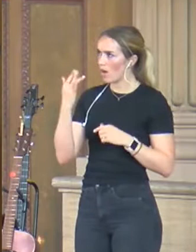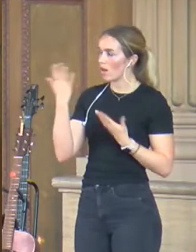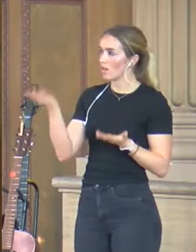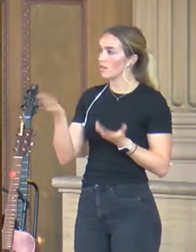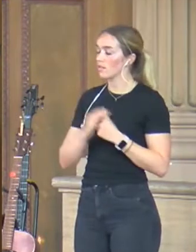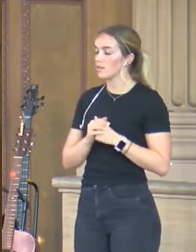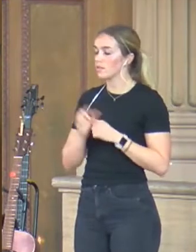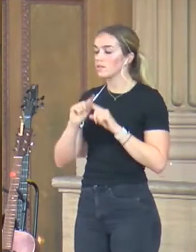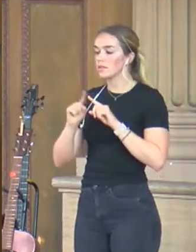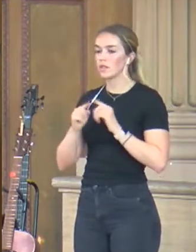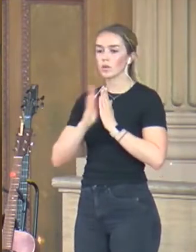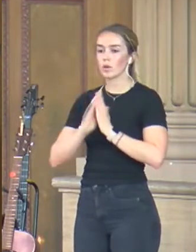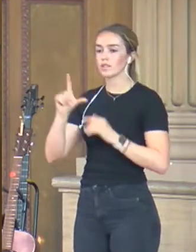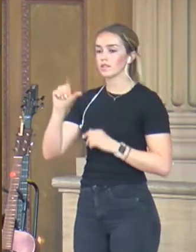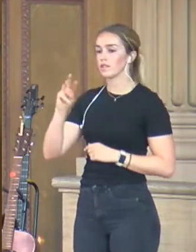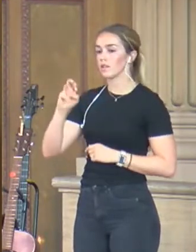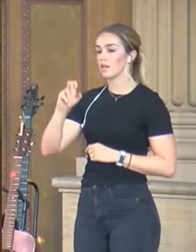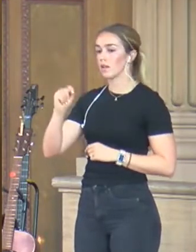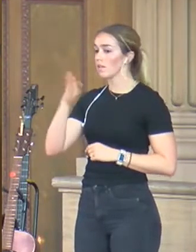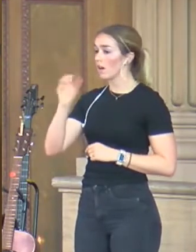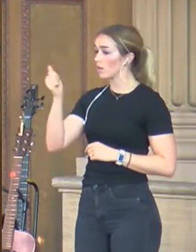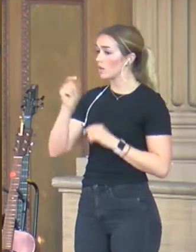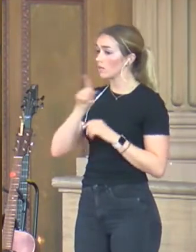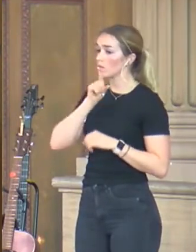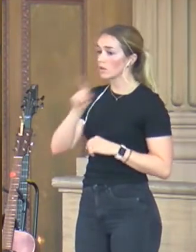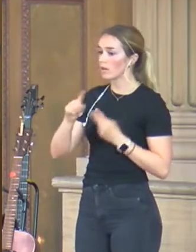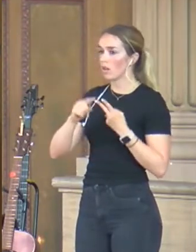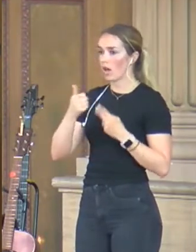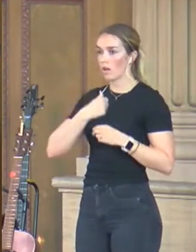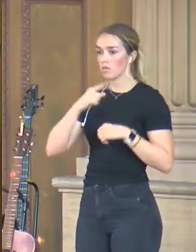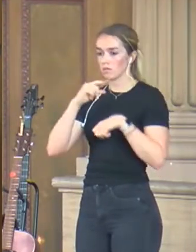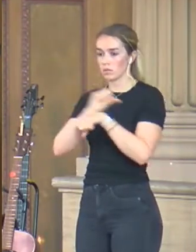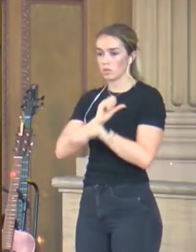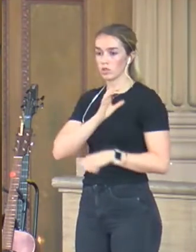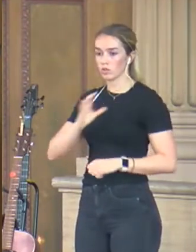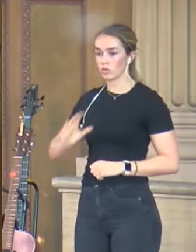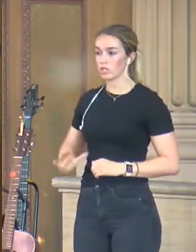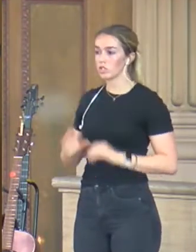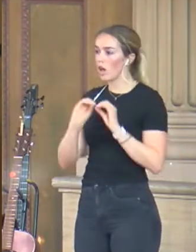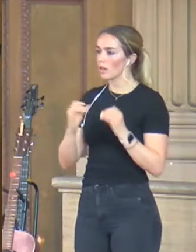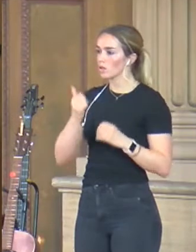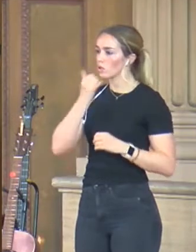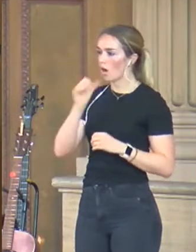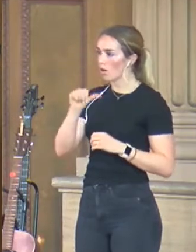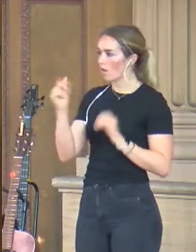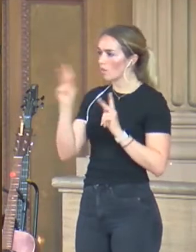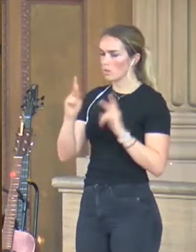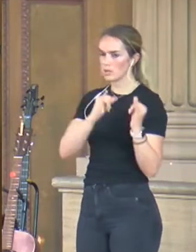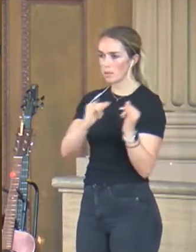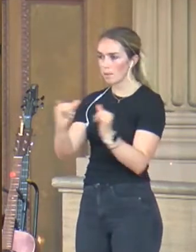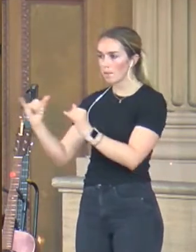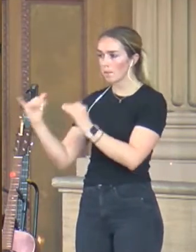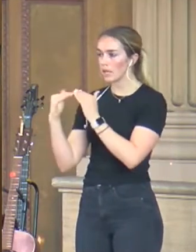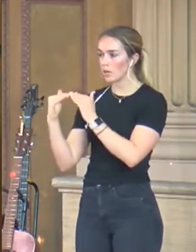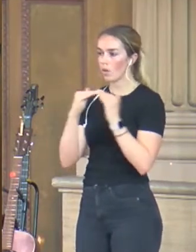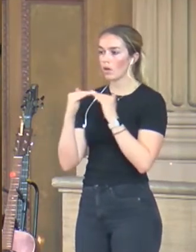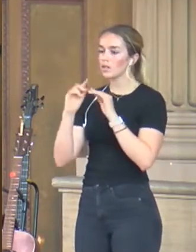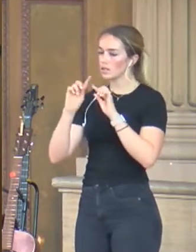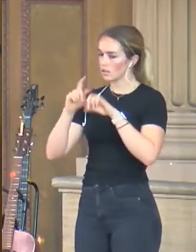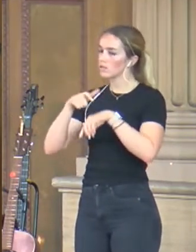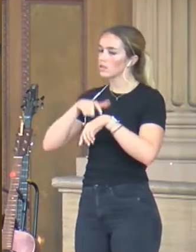But these prayers of lament show us that even though God is real, even though you really are a Christian, even though you've done nothing more wrong than anybody else, there are times like